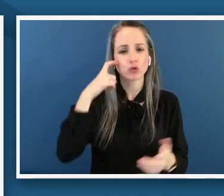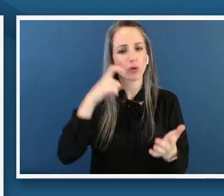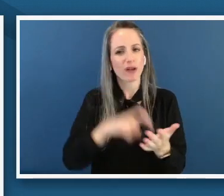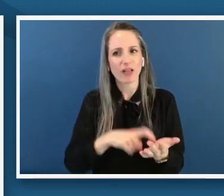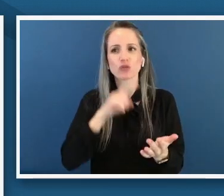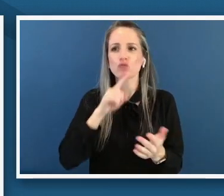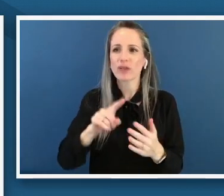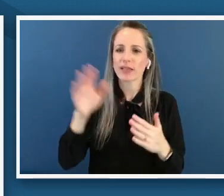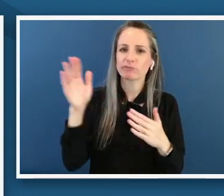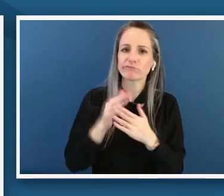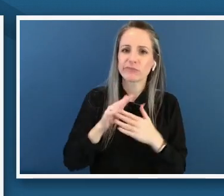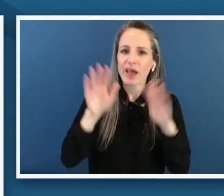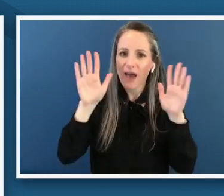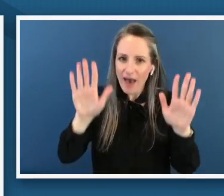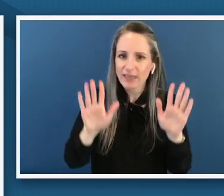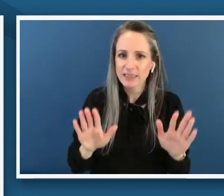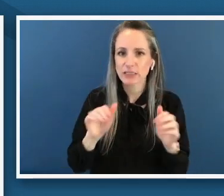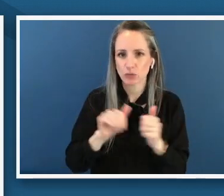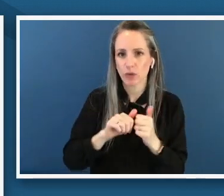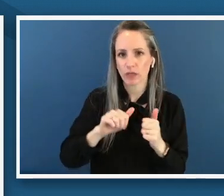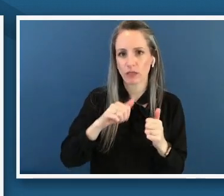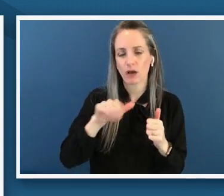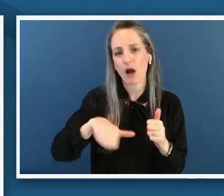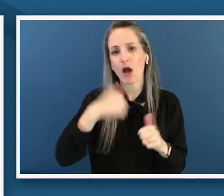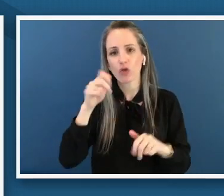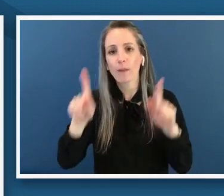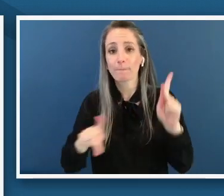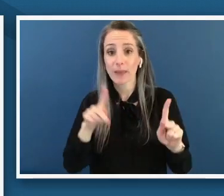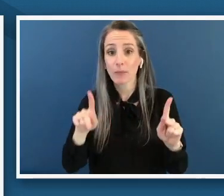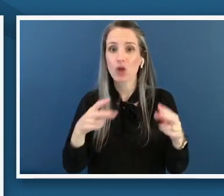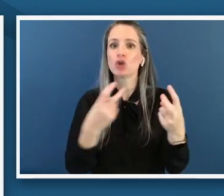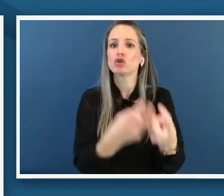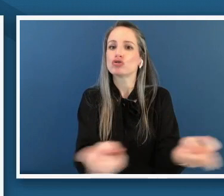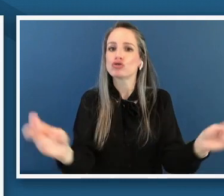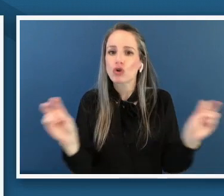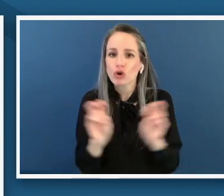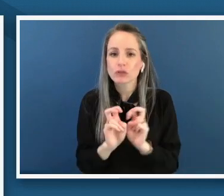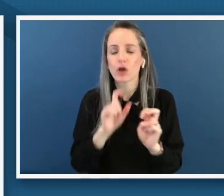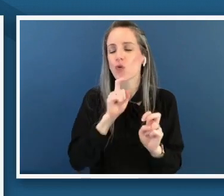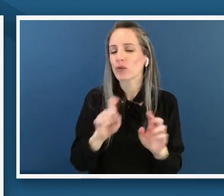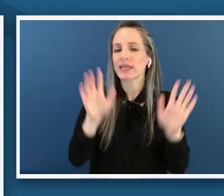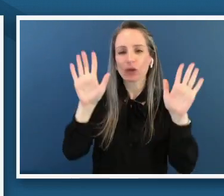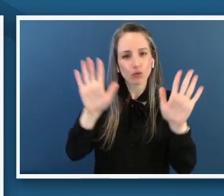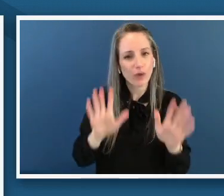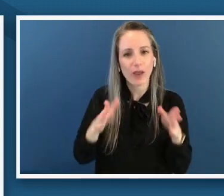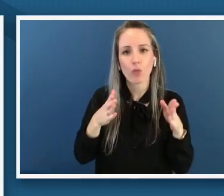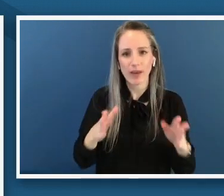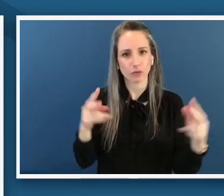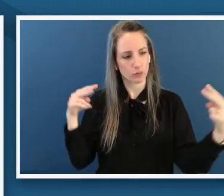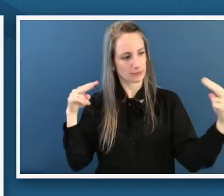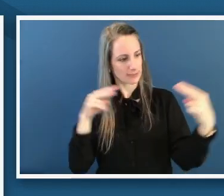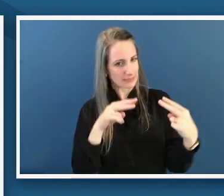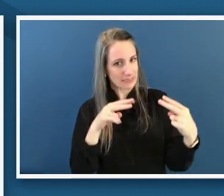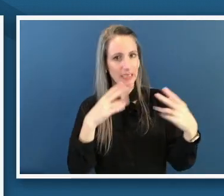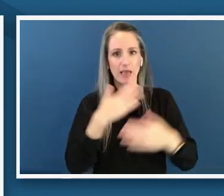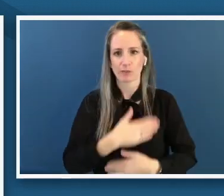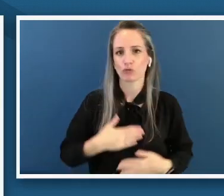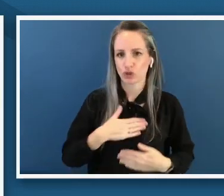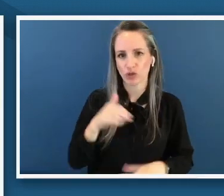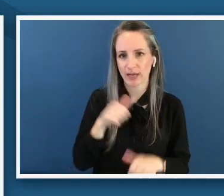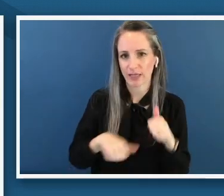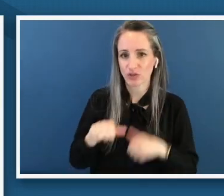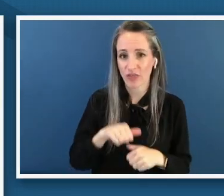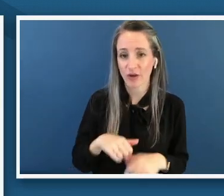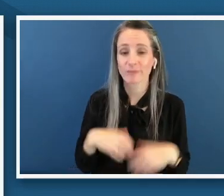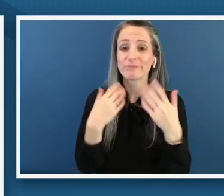and circles are a beautiful way to help kids really see each other and appreciate each other. James, what do you do in